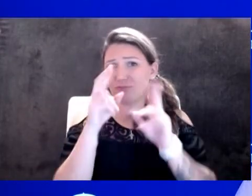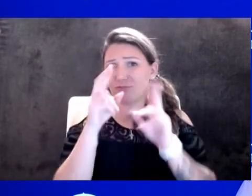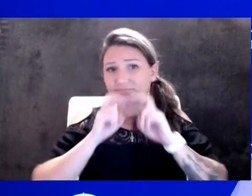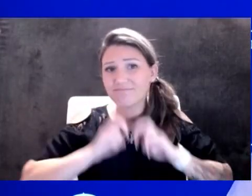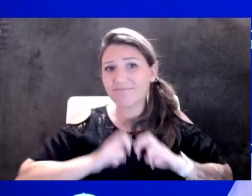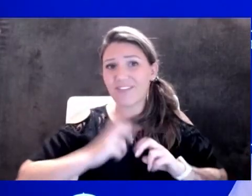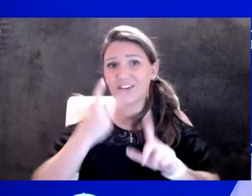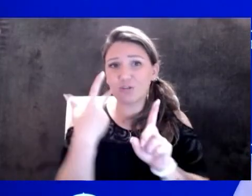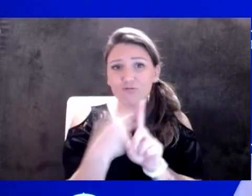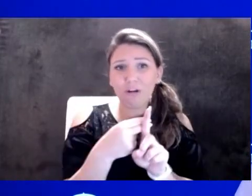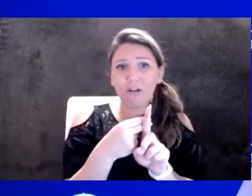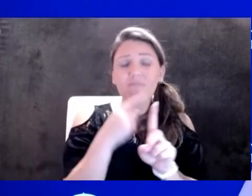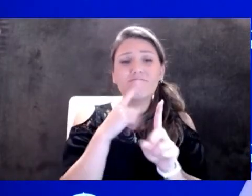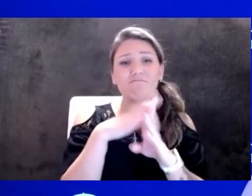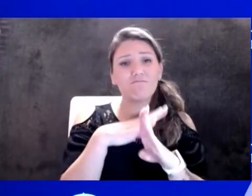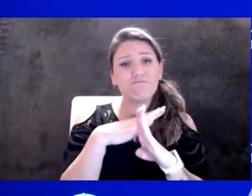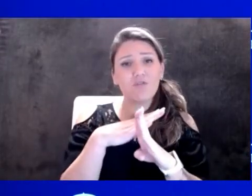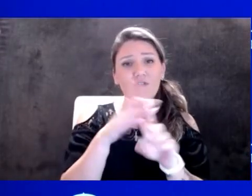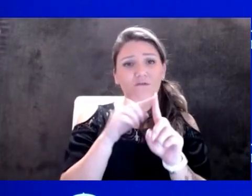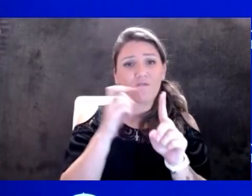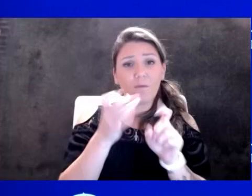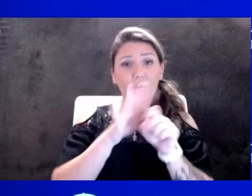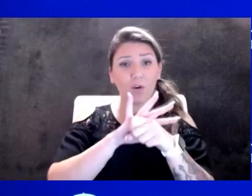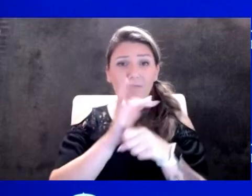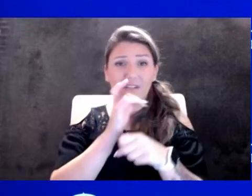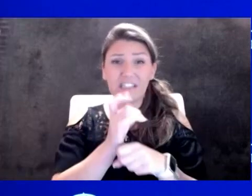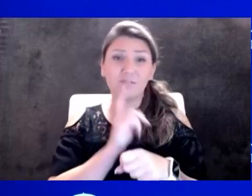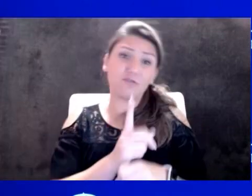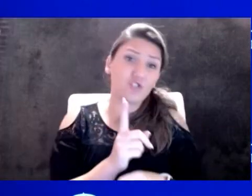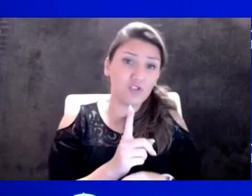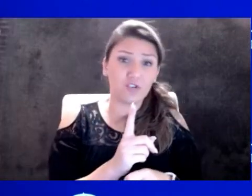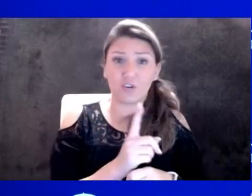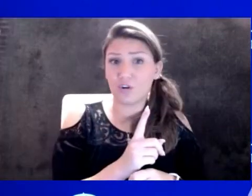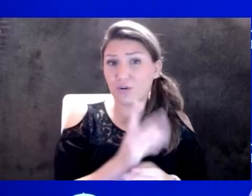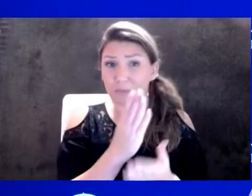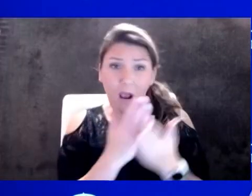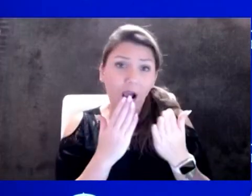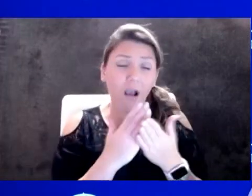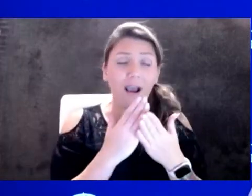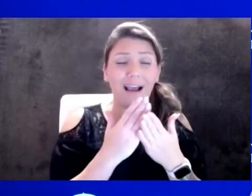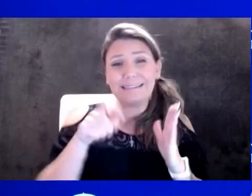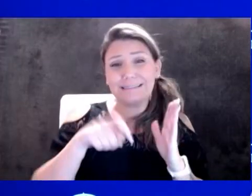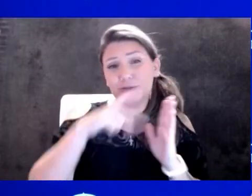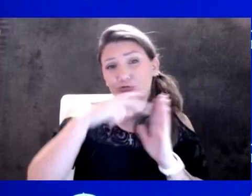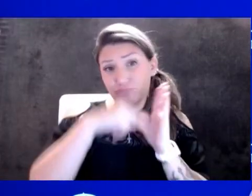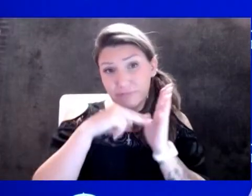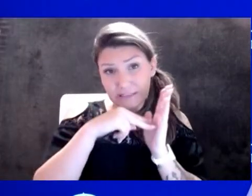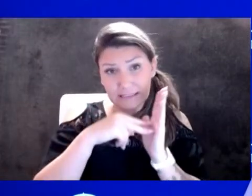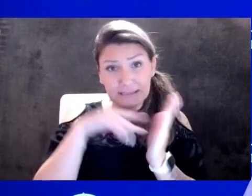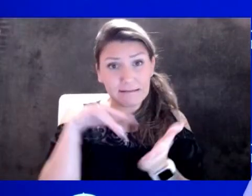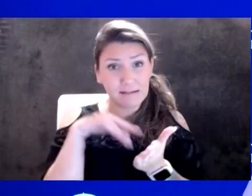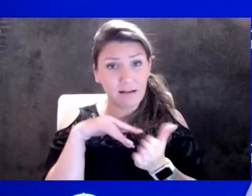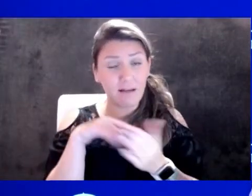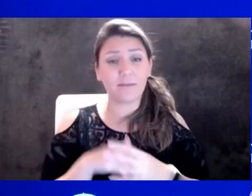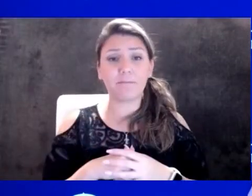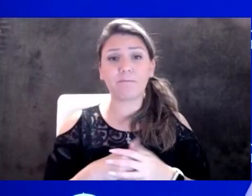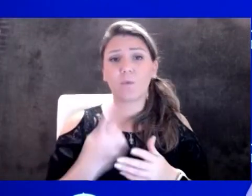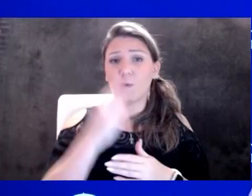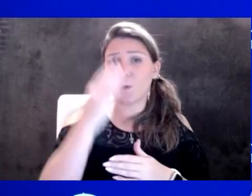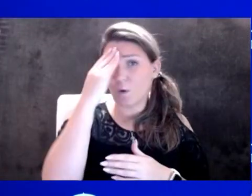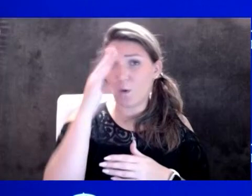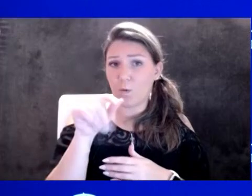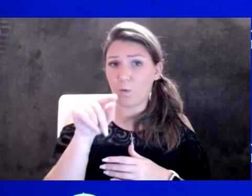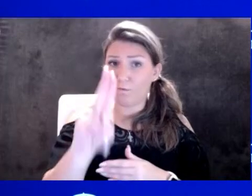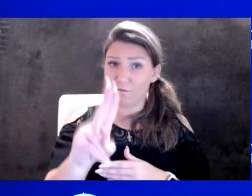against COVID. I'm not sure the mechanism. I'd certainly want to read the study. We know influenza vaccine in